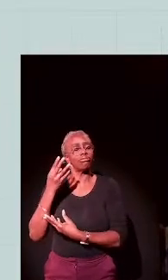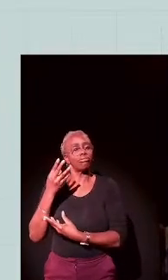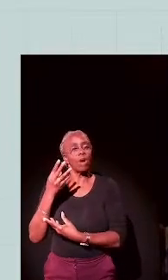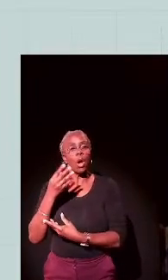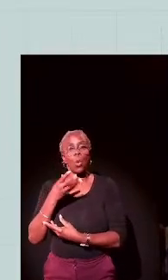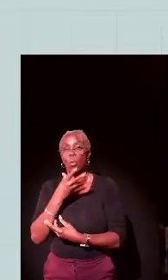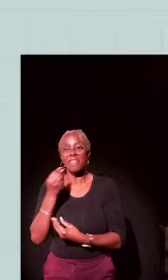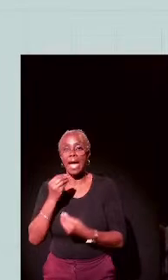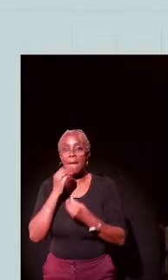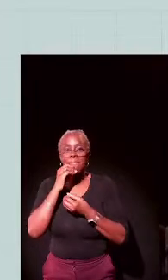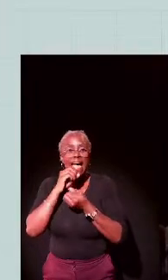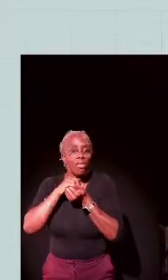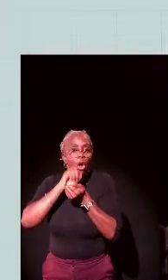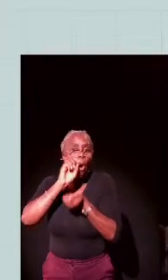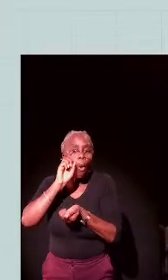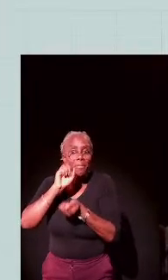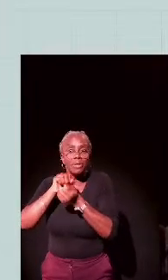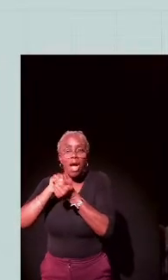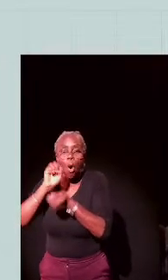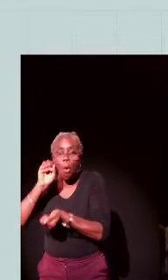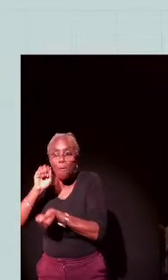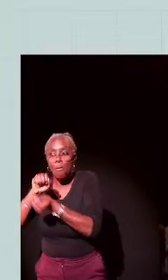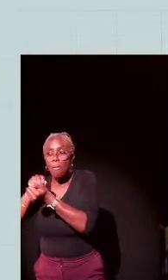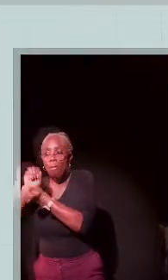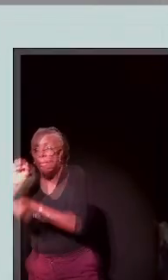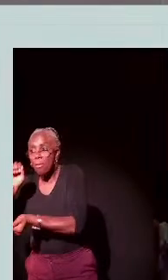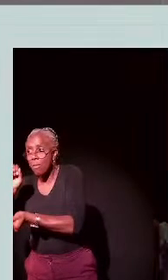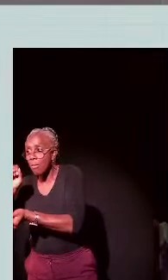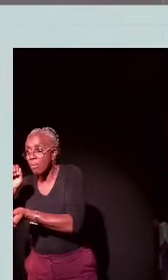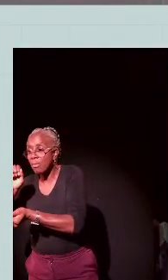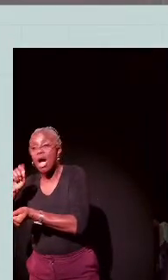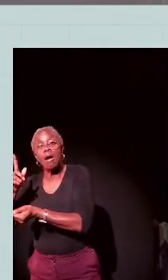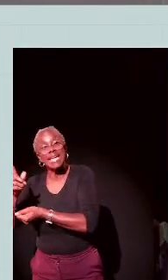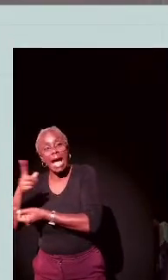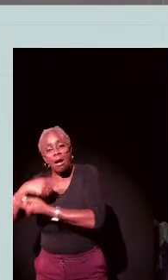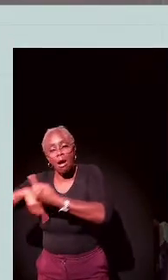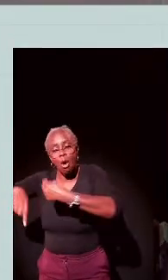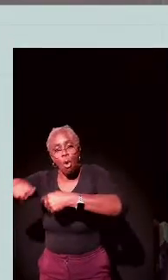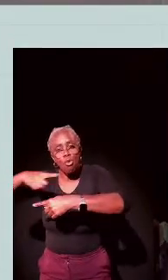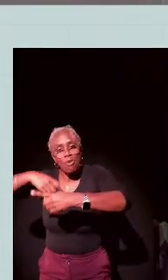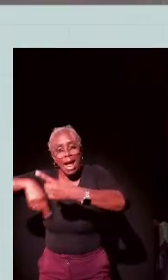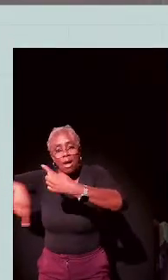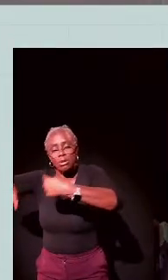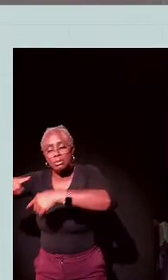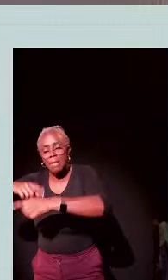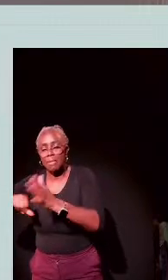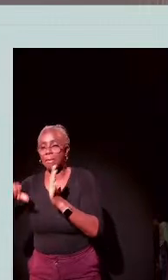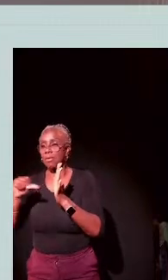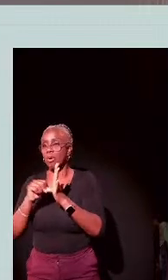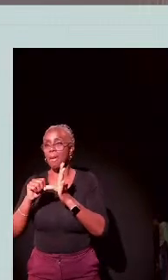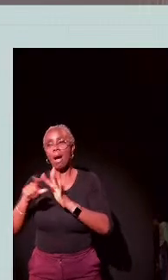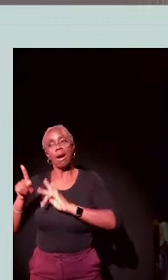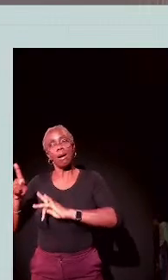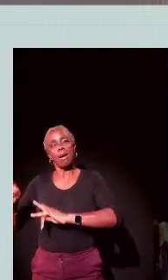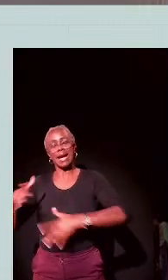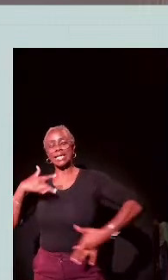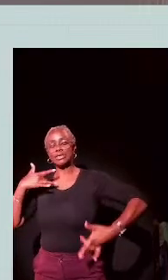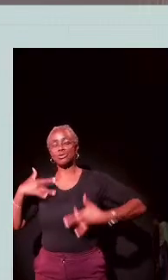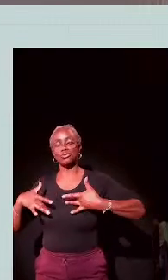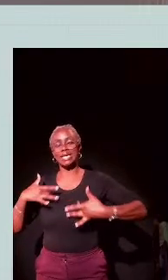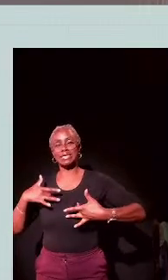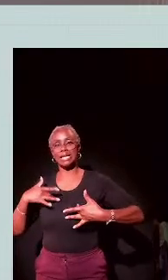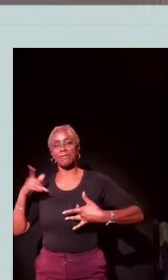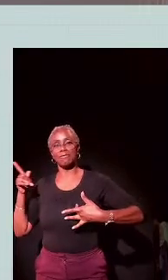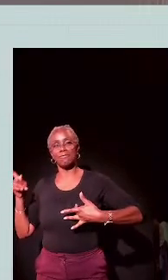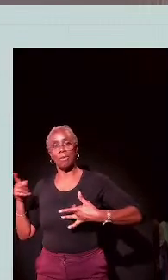tangent. But there's ways that you could actually go about this problem. But the most interesting insight came from